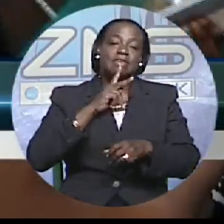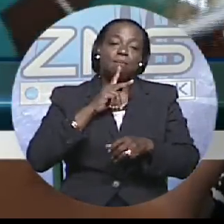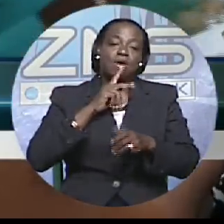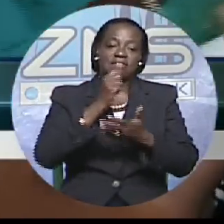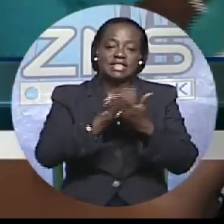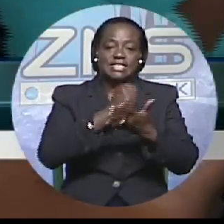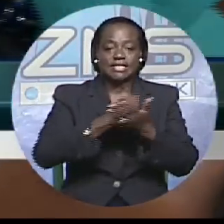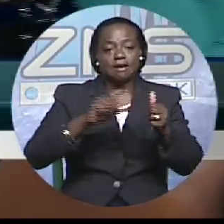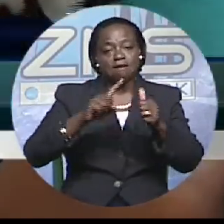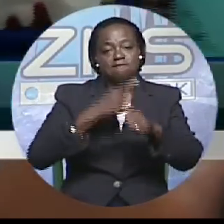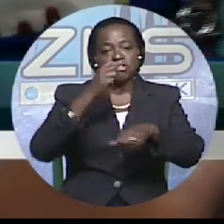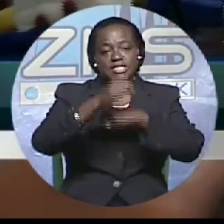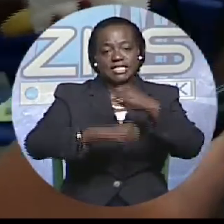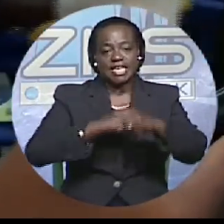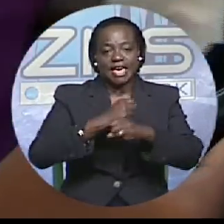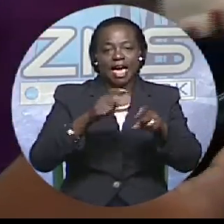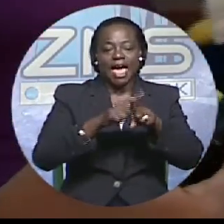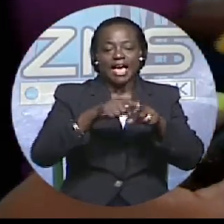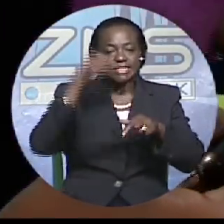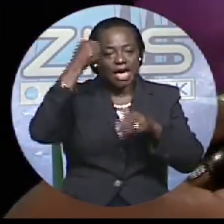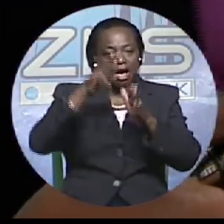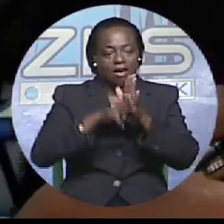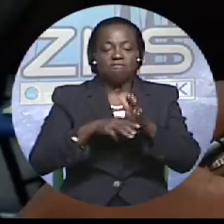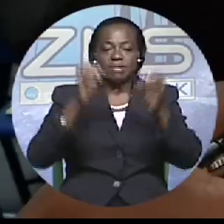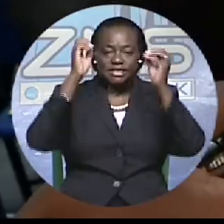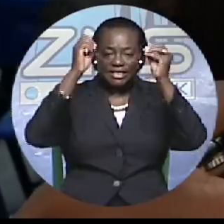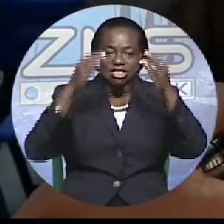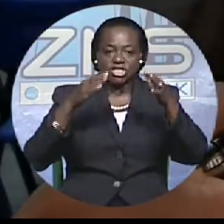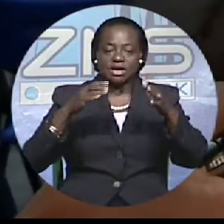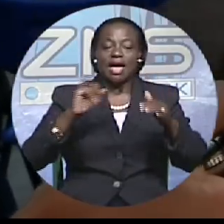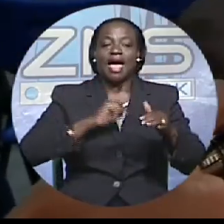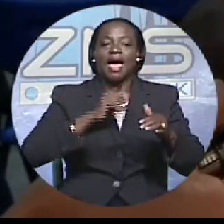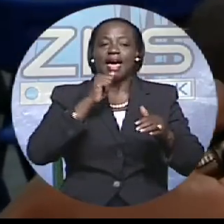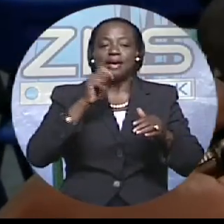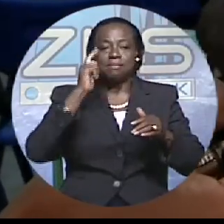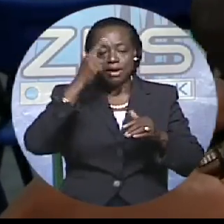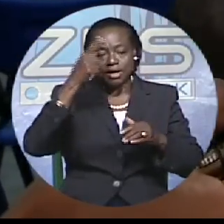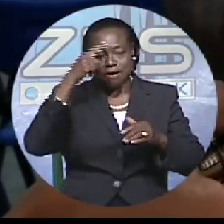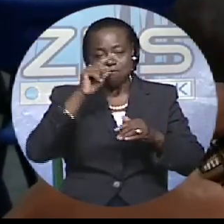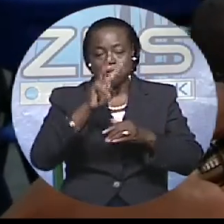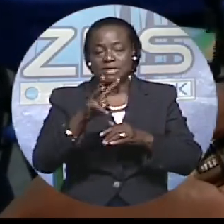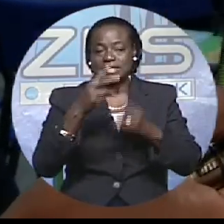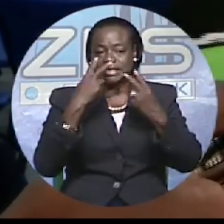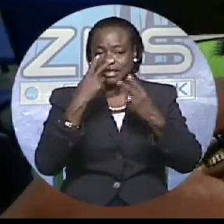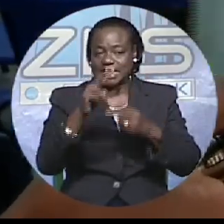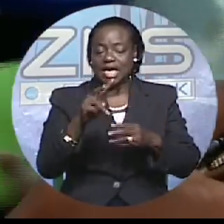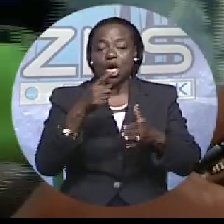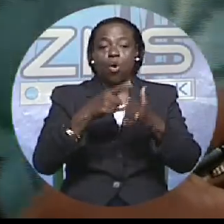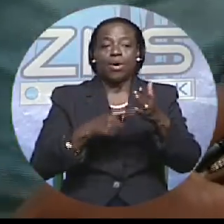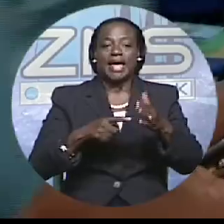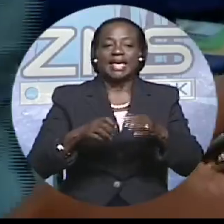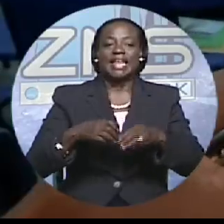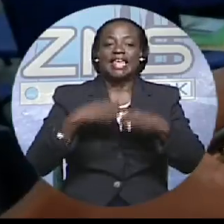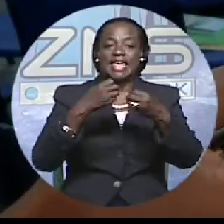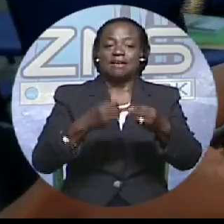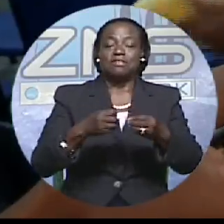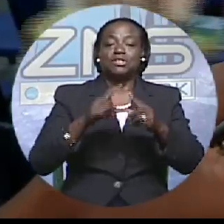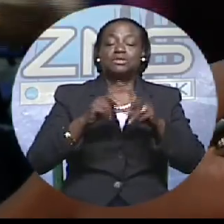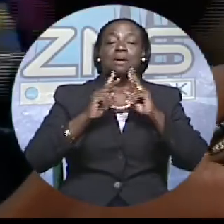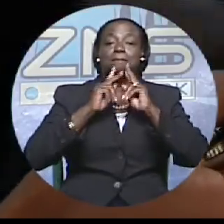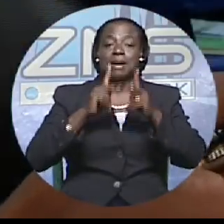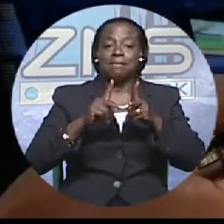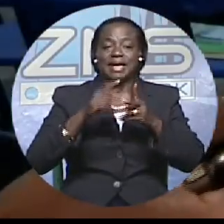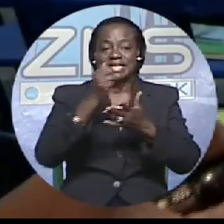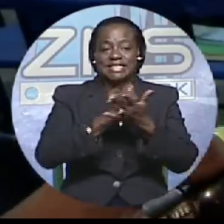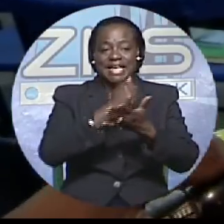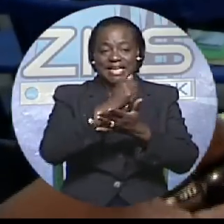my first year as a government teacher, yes. So I'm looking forward to seeing what I can give to the public sector, having a ball